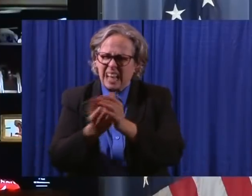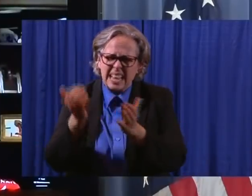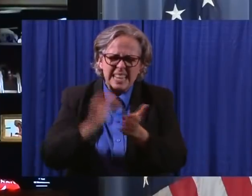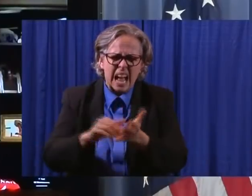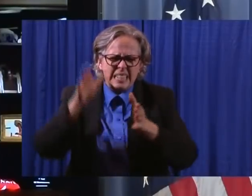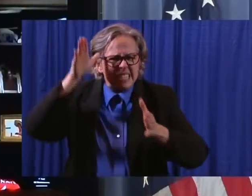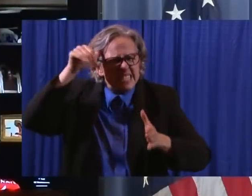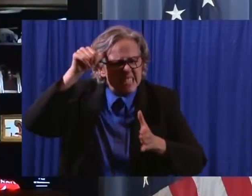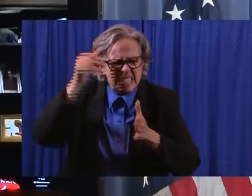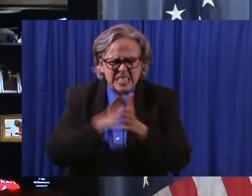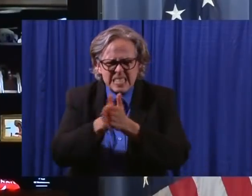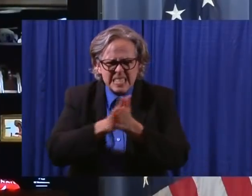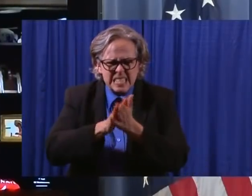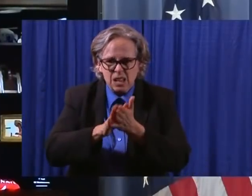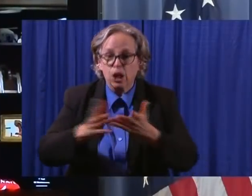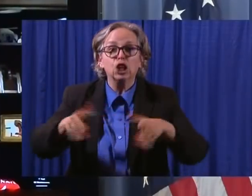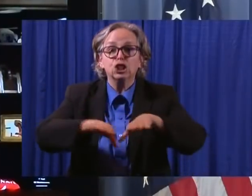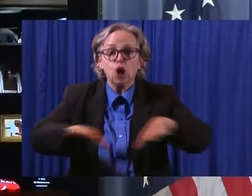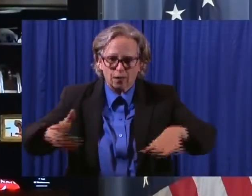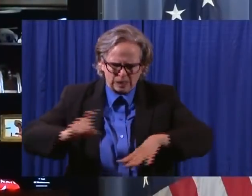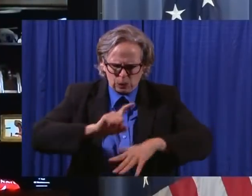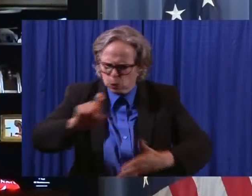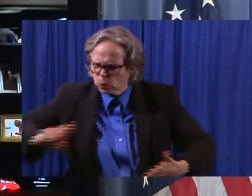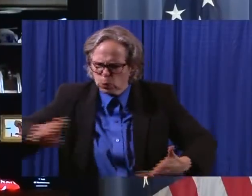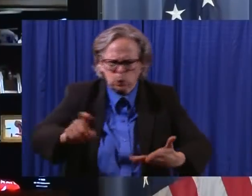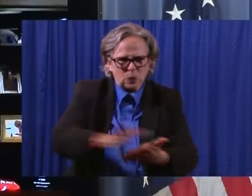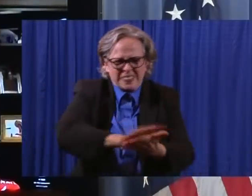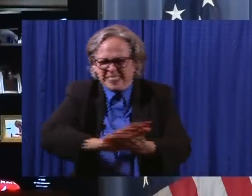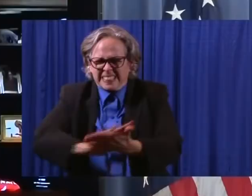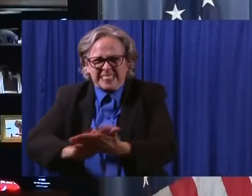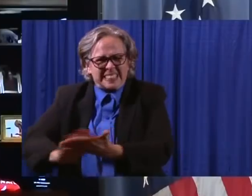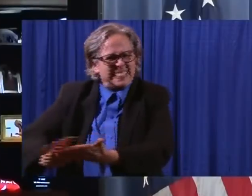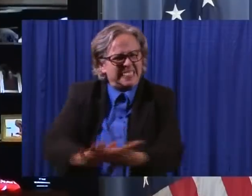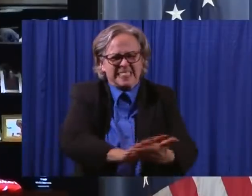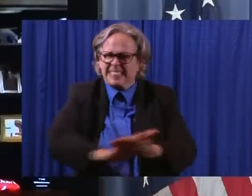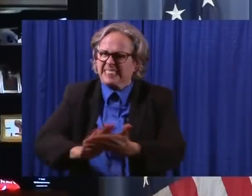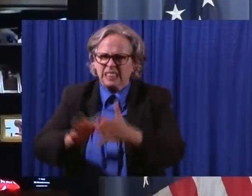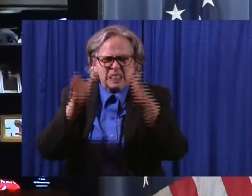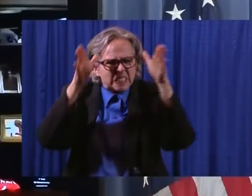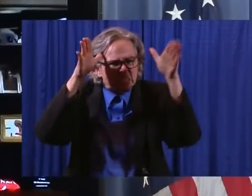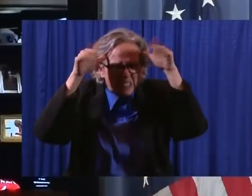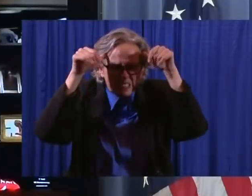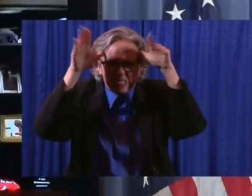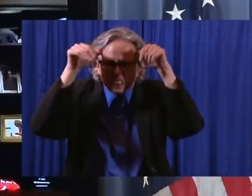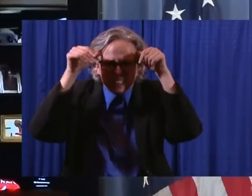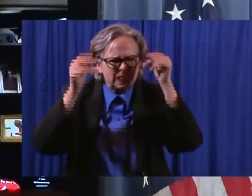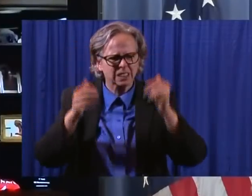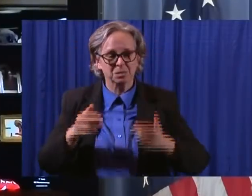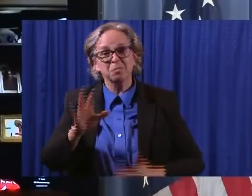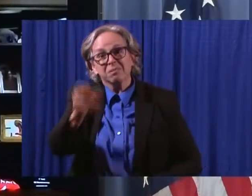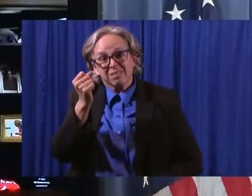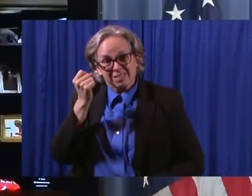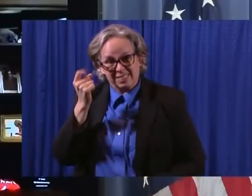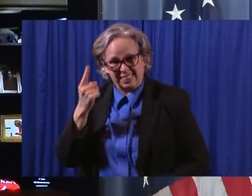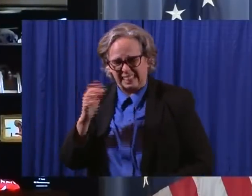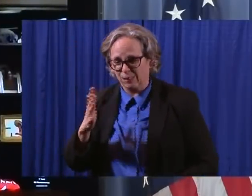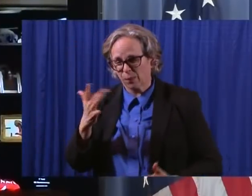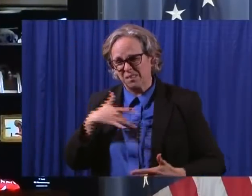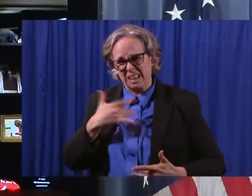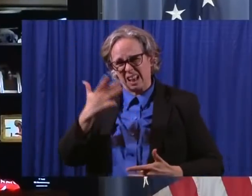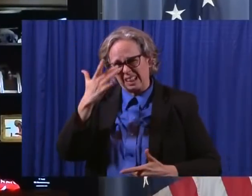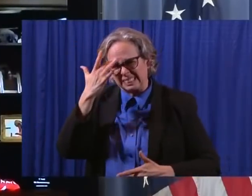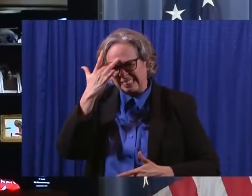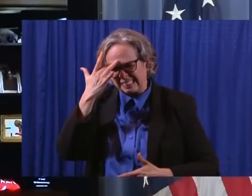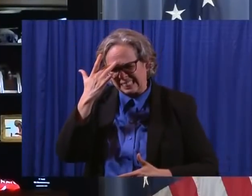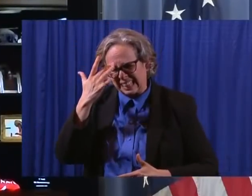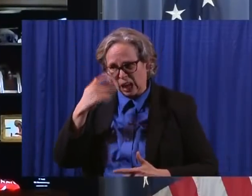surfaces that are commonly used amongst many people, and to make sure that if you are infected, that you stay home, that you isolate,